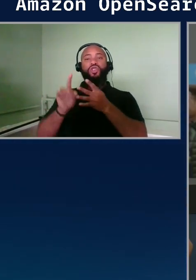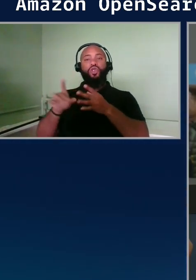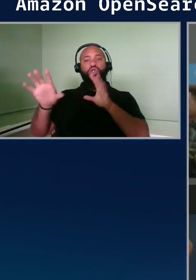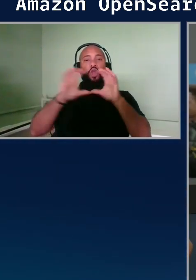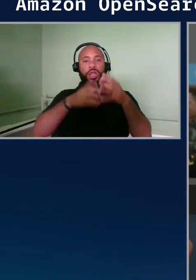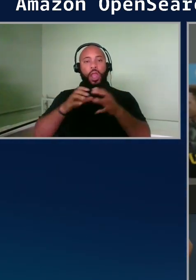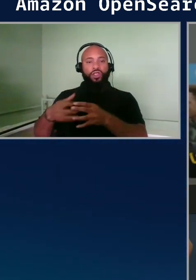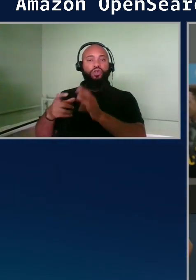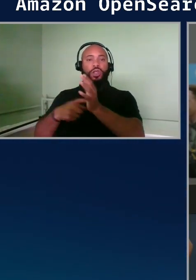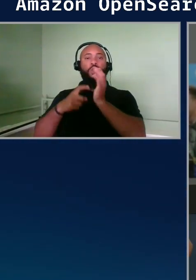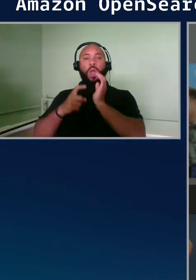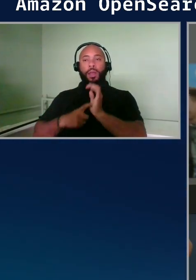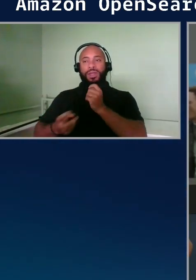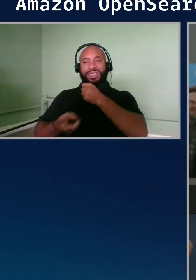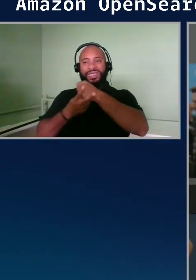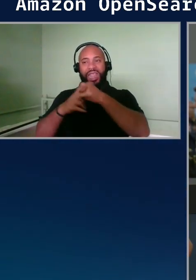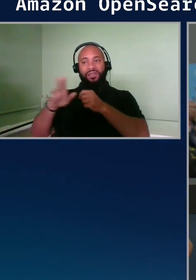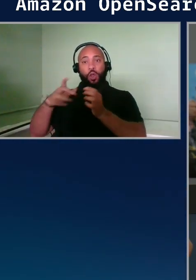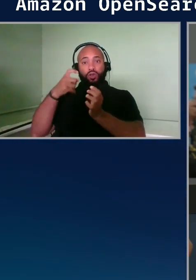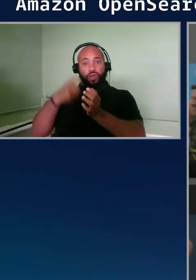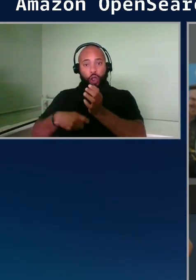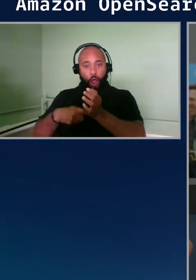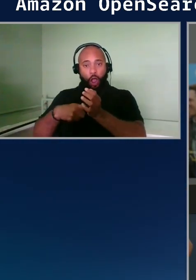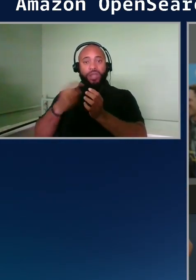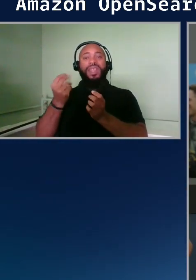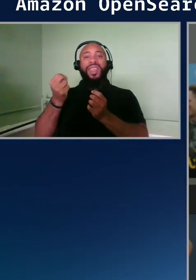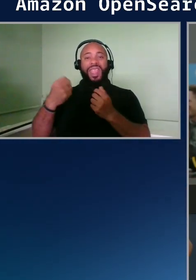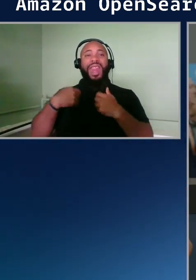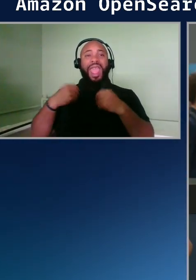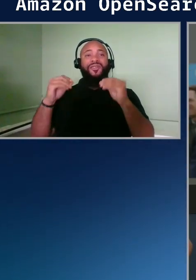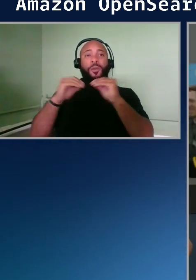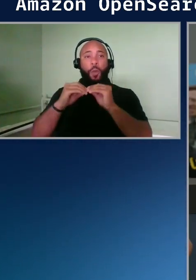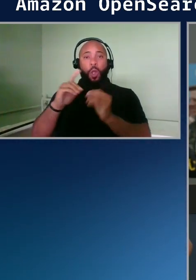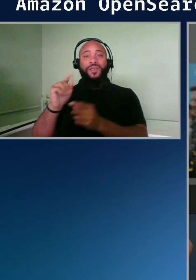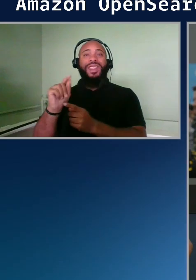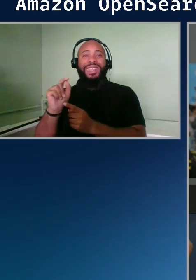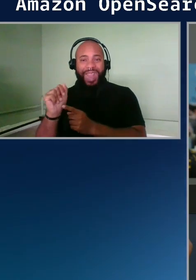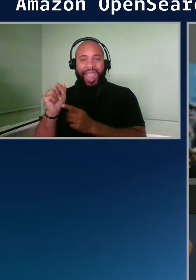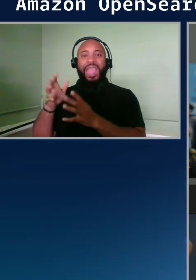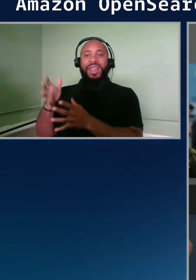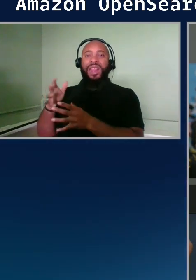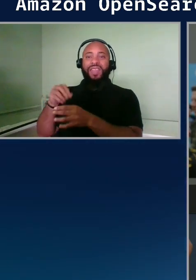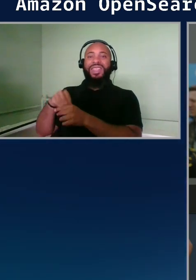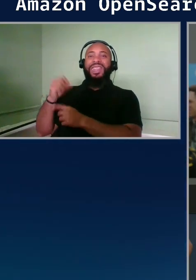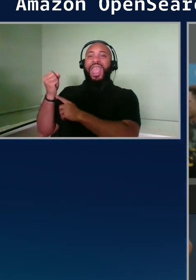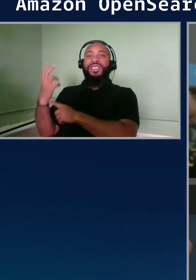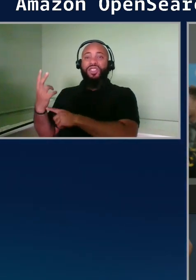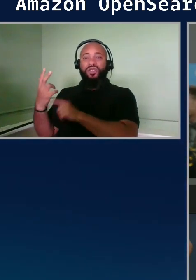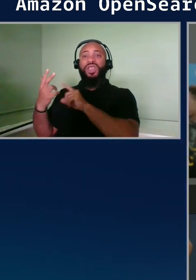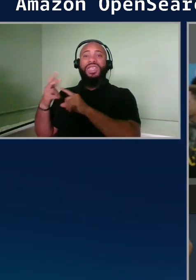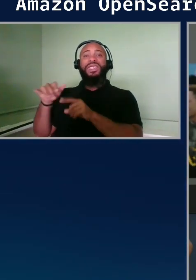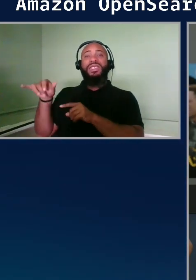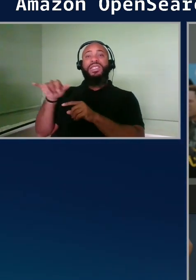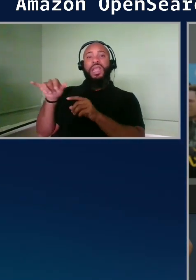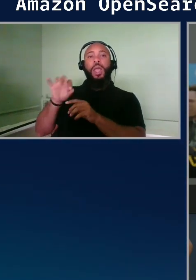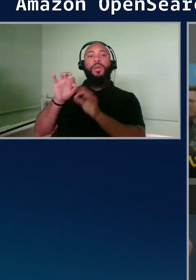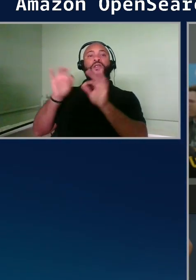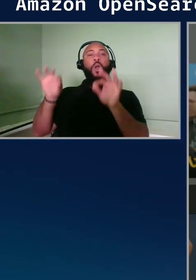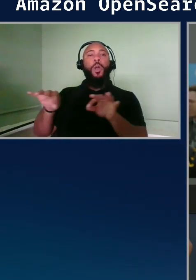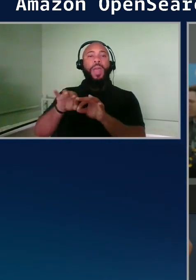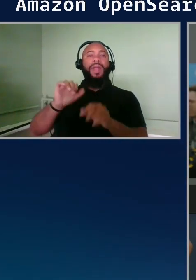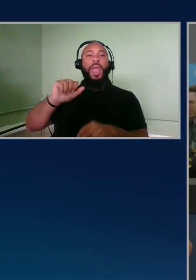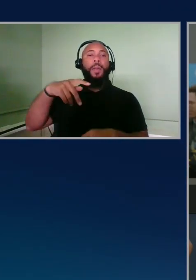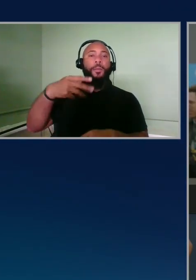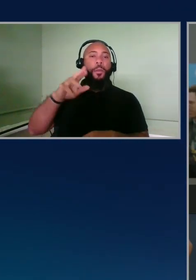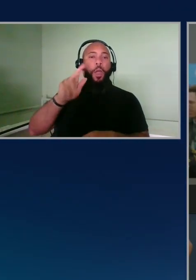costs, and have more of that data sitting on S3 in a format such as Parquet or JSON that is a